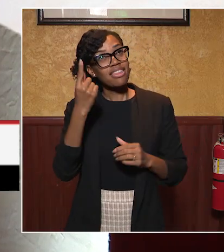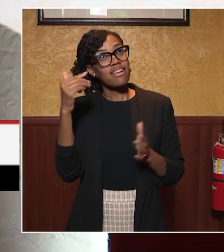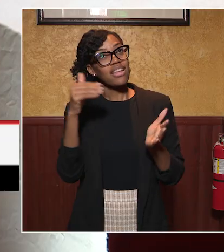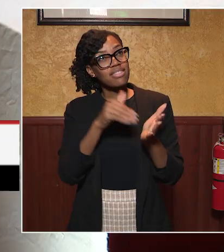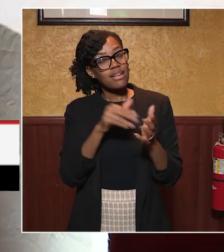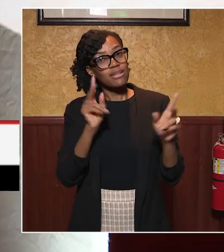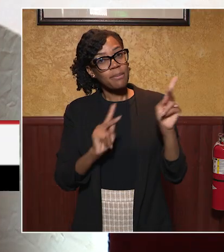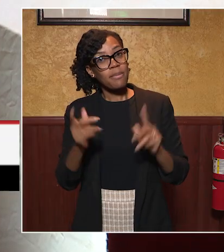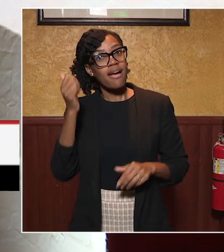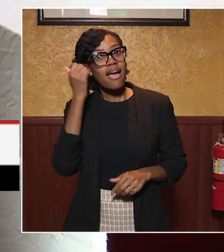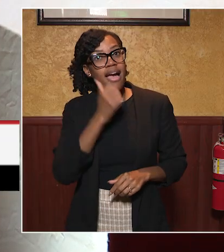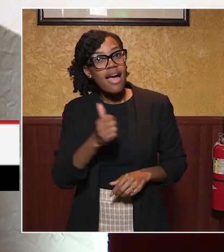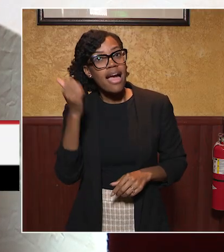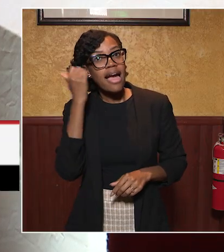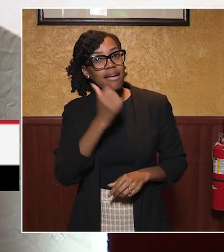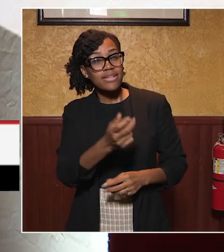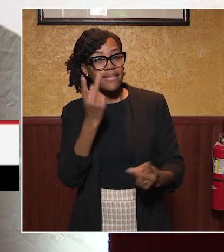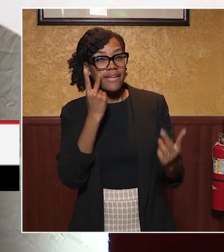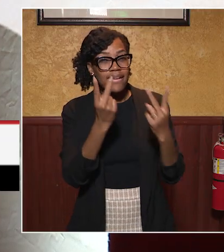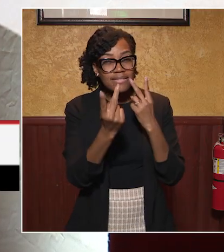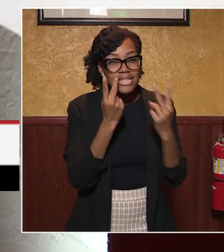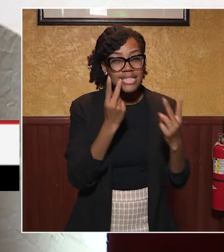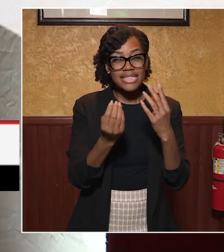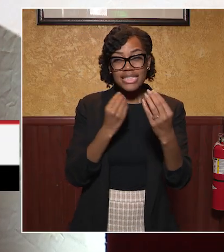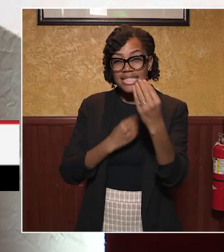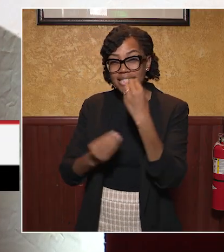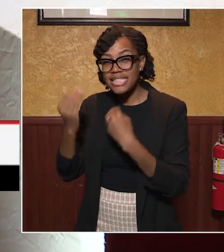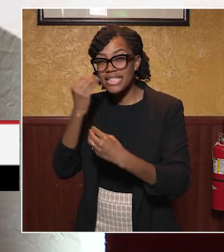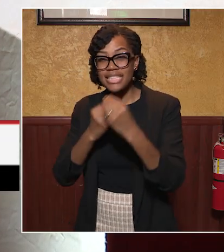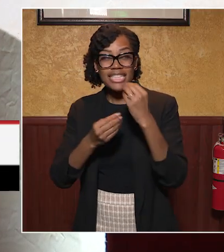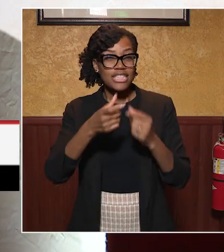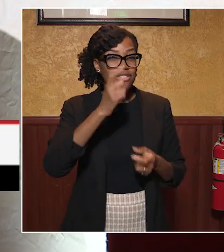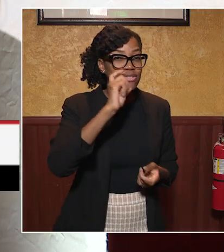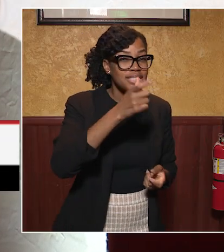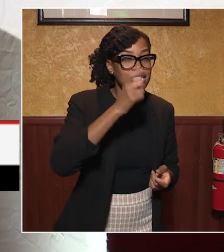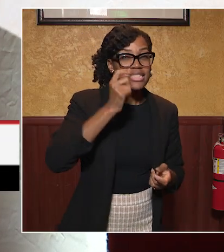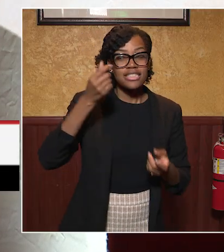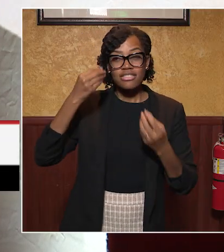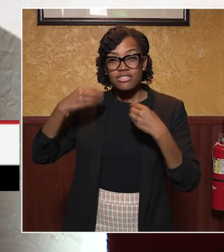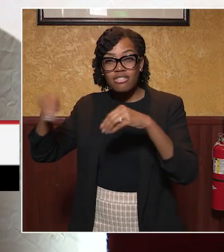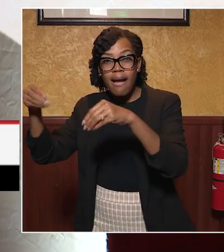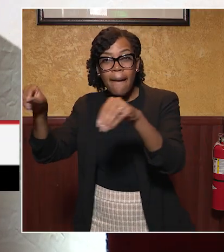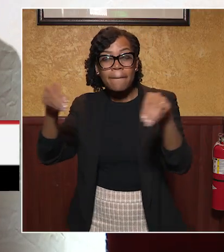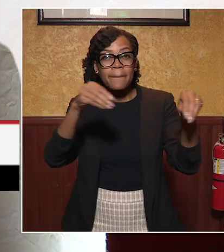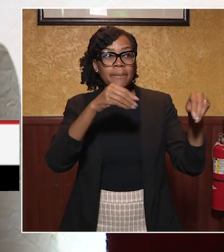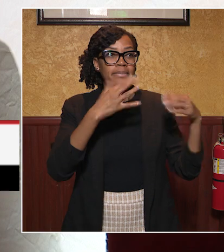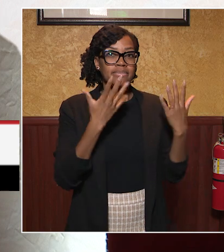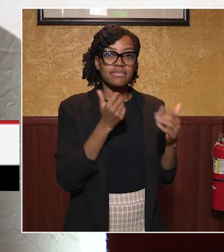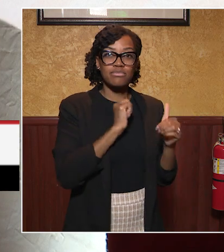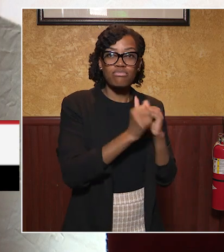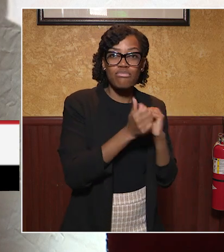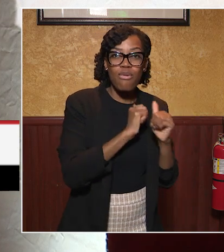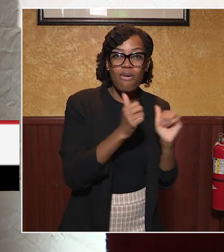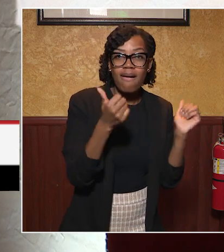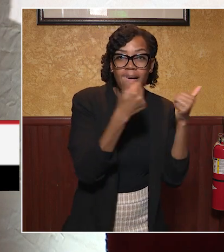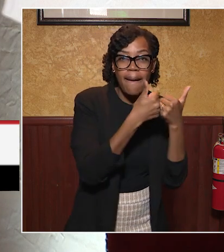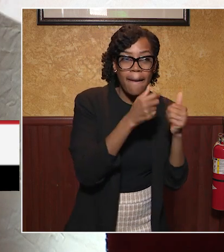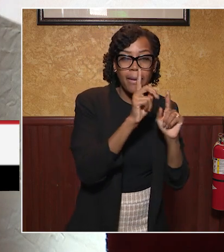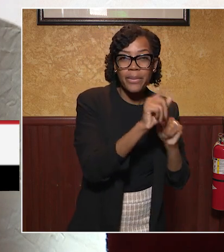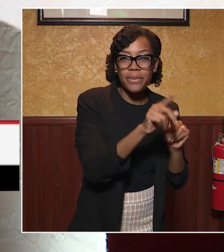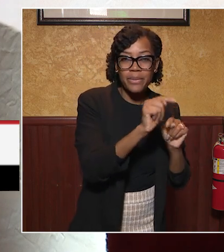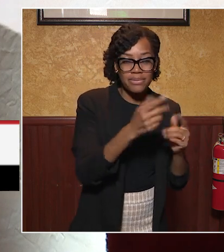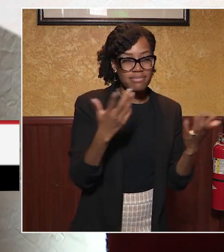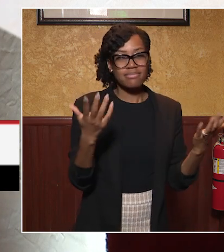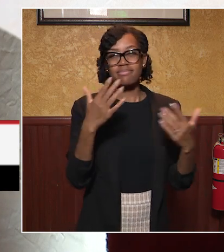people every day eating, drinking, shopping, going to sporting events, having fun.